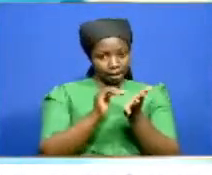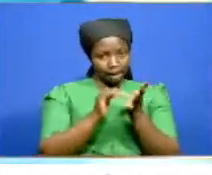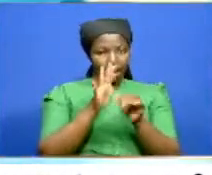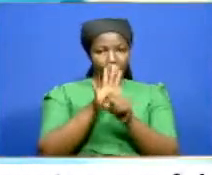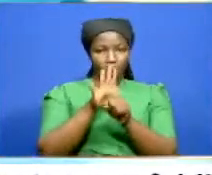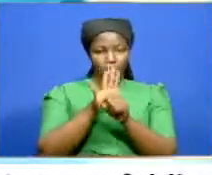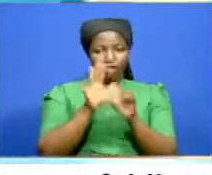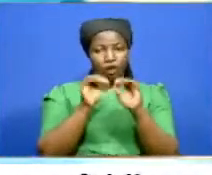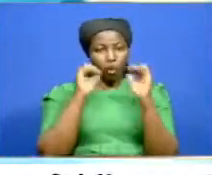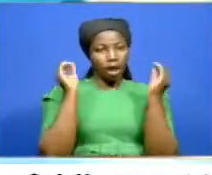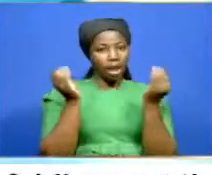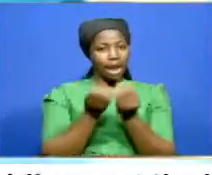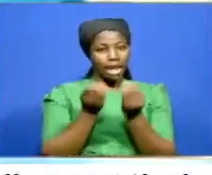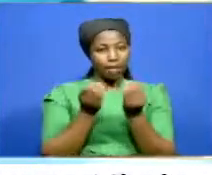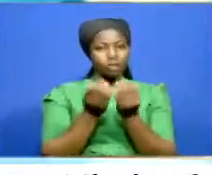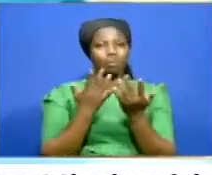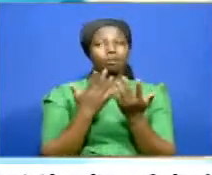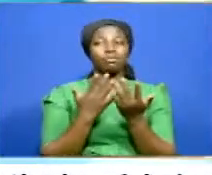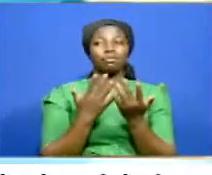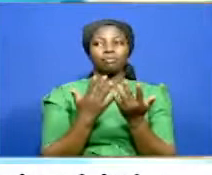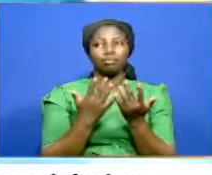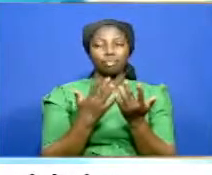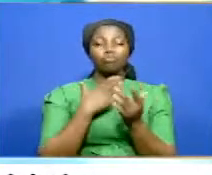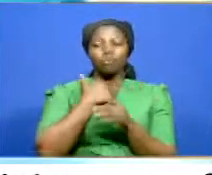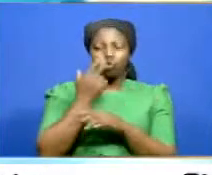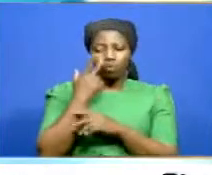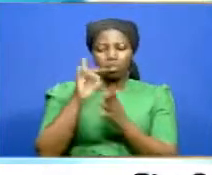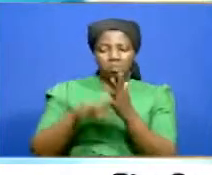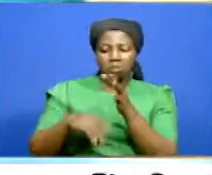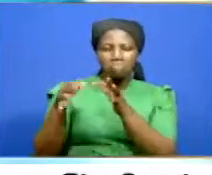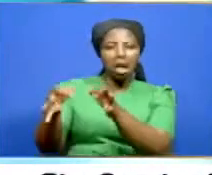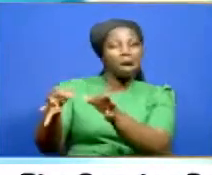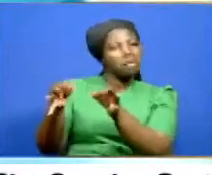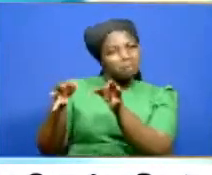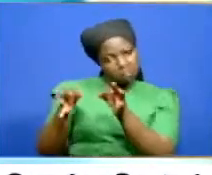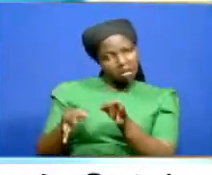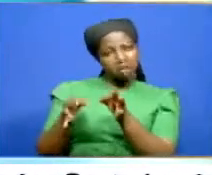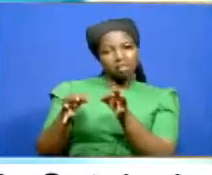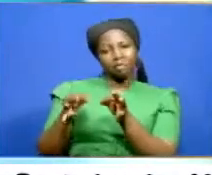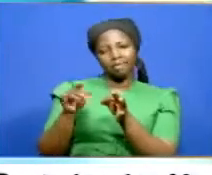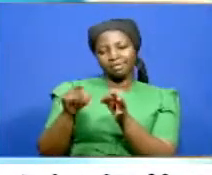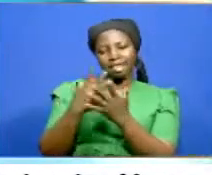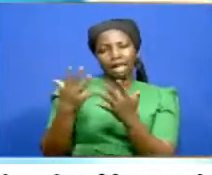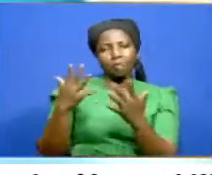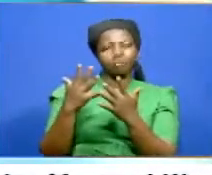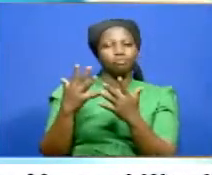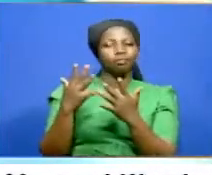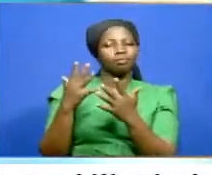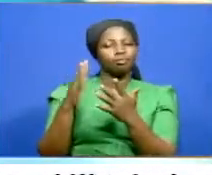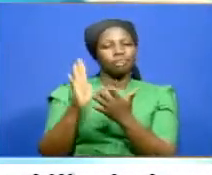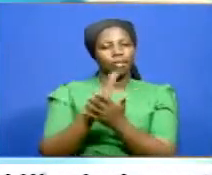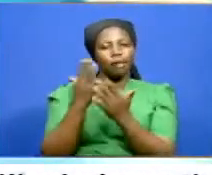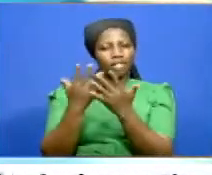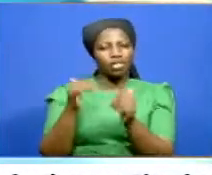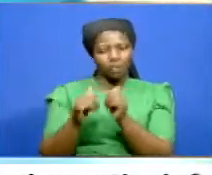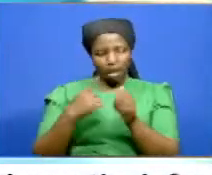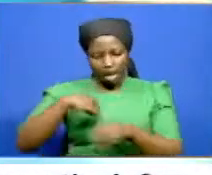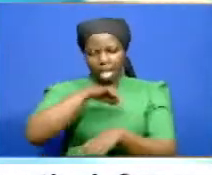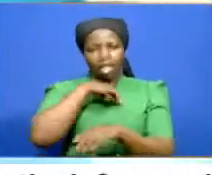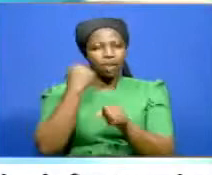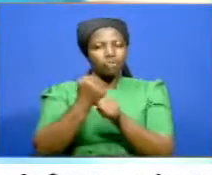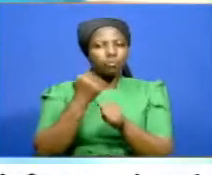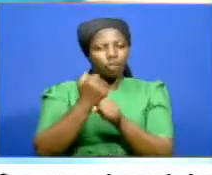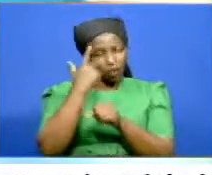A lot of organizations, they want to see accountability put in place, and those are just some of the things that we've been putting in place for our academy,